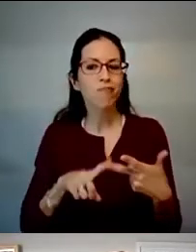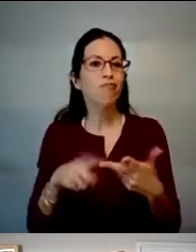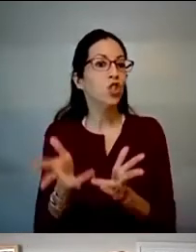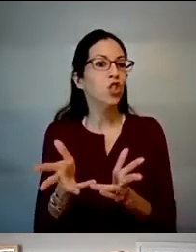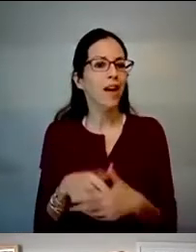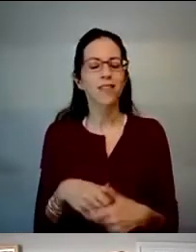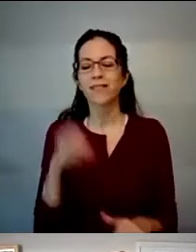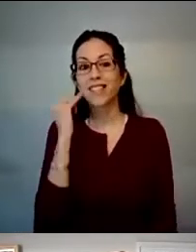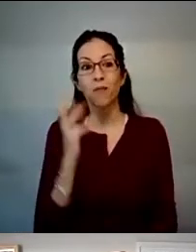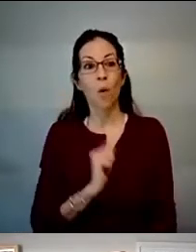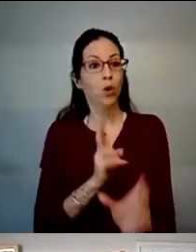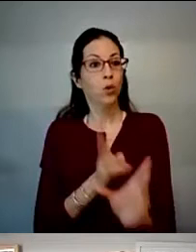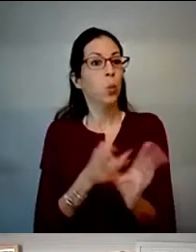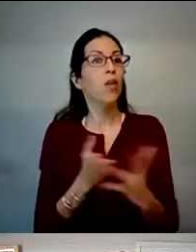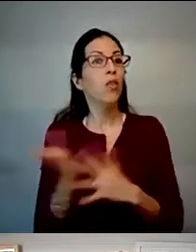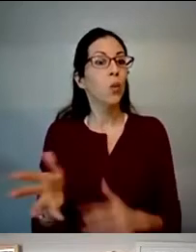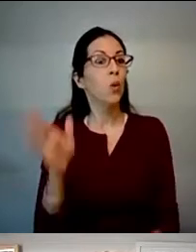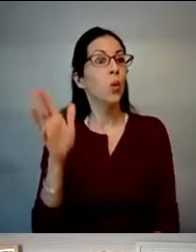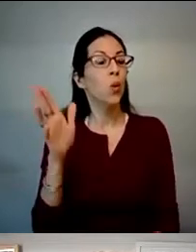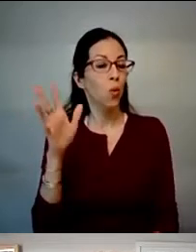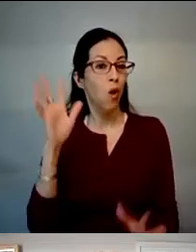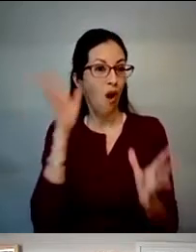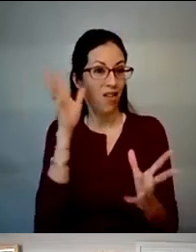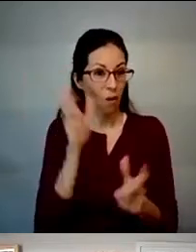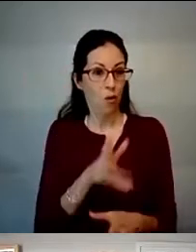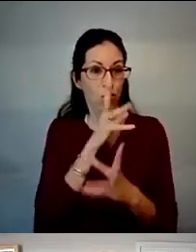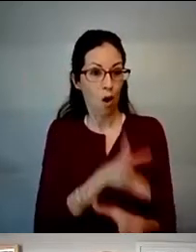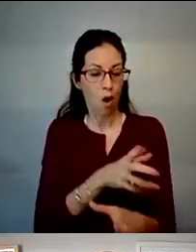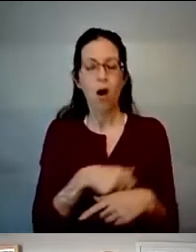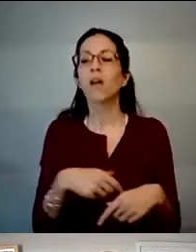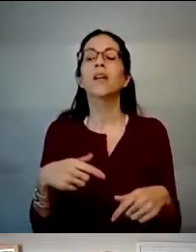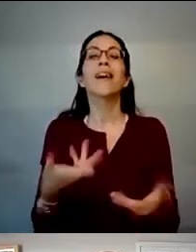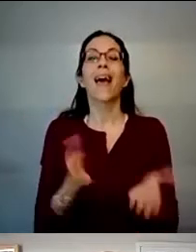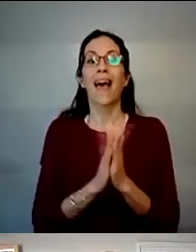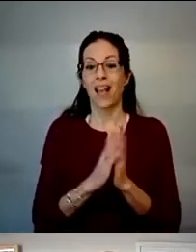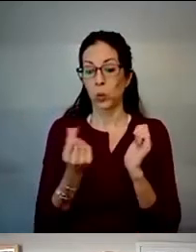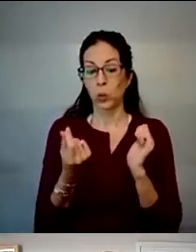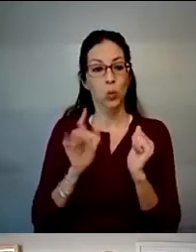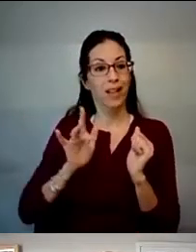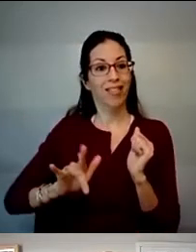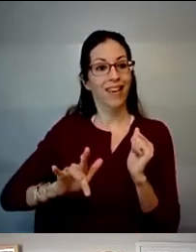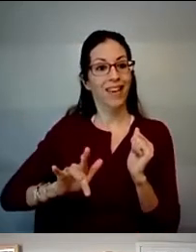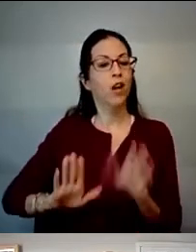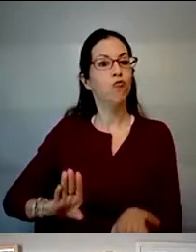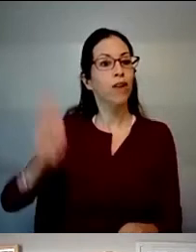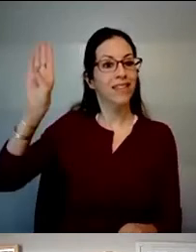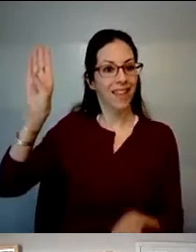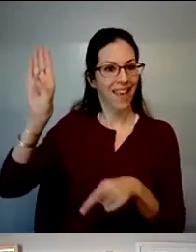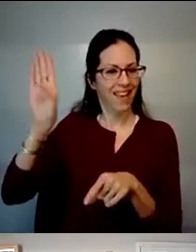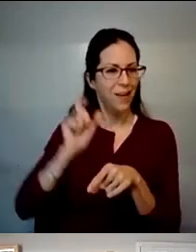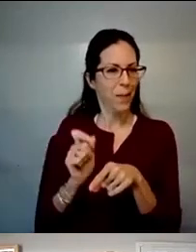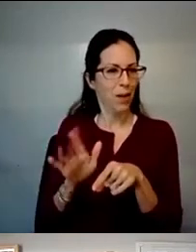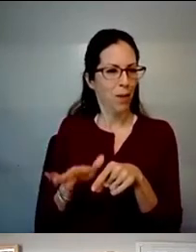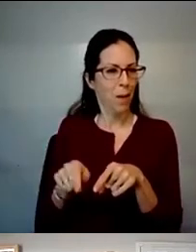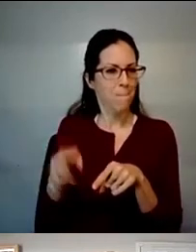audio or video, I ask that you raise your hand using the reaction tool at the bottom of your screen. I'll then unmute you or